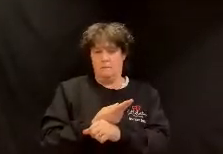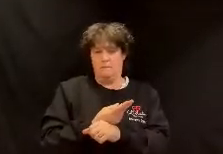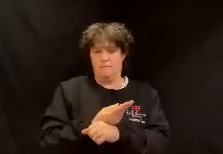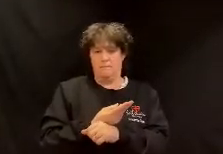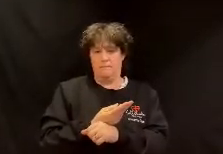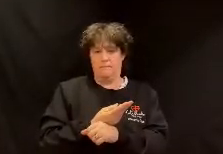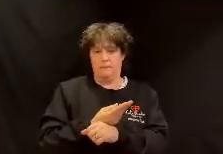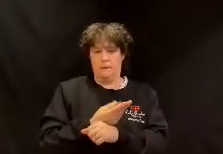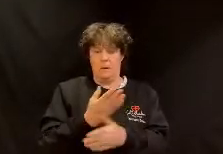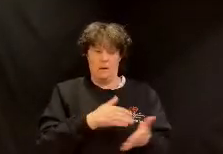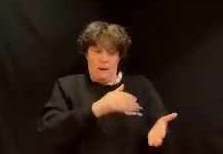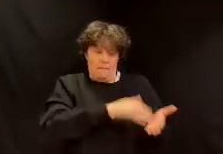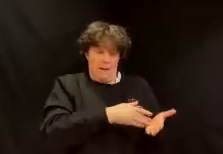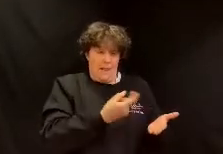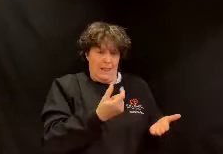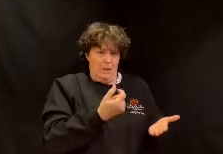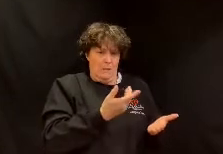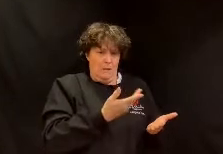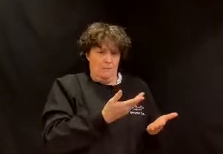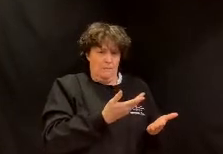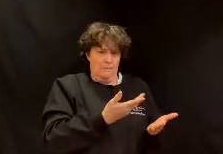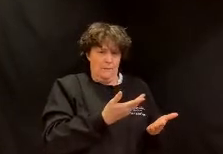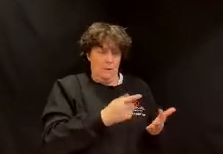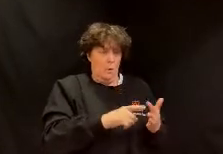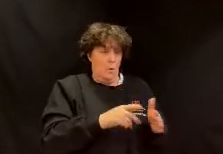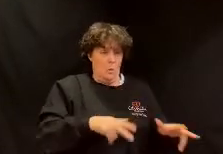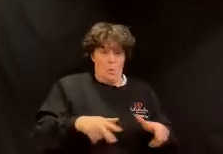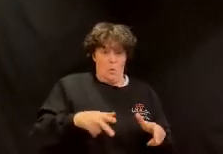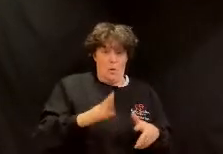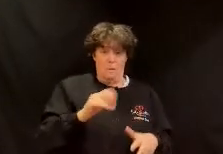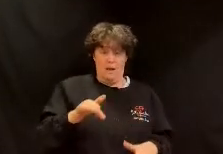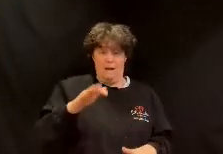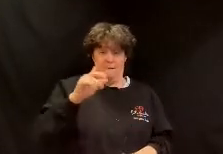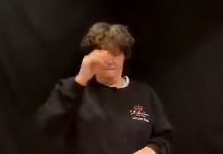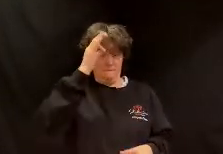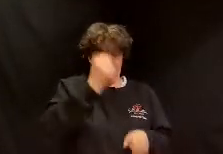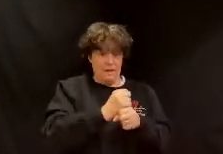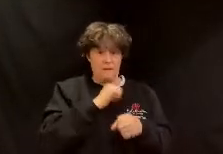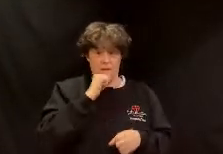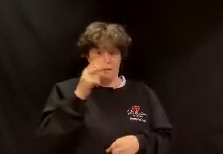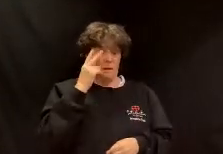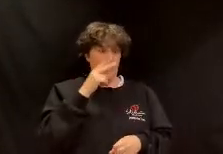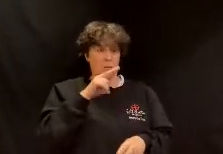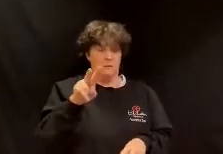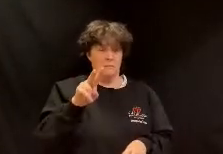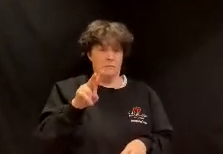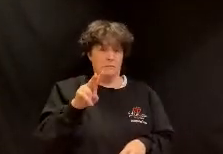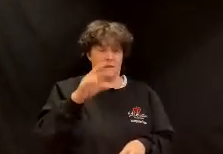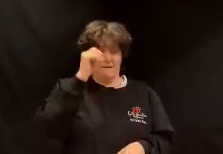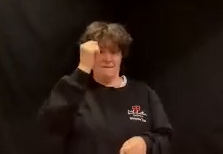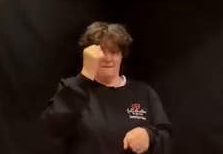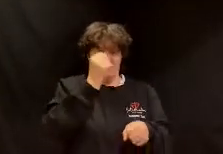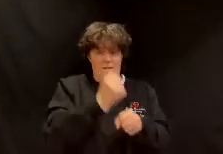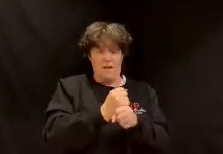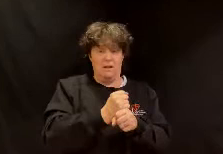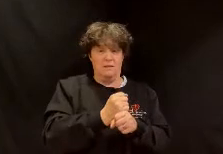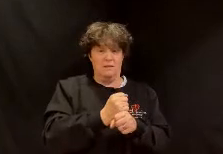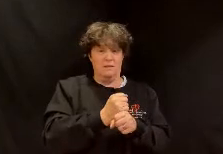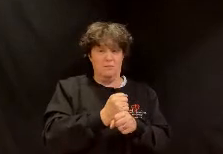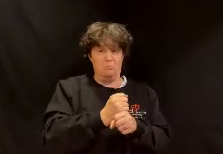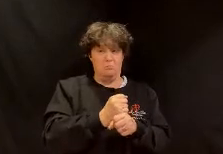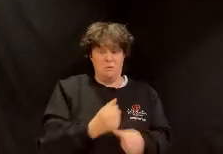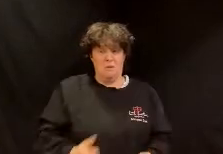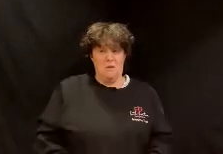I'm going to go back to what I said at the beginning. We walk by faith, not by sight. Faith is to be a lifestyle and not a crisis tool.